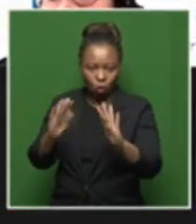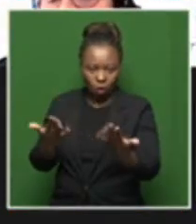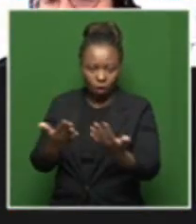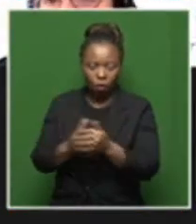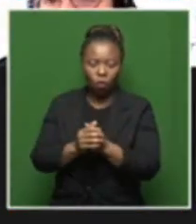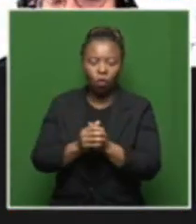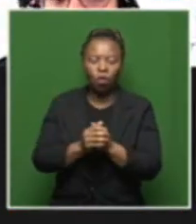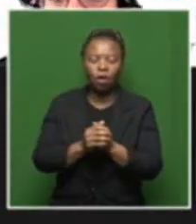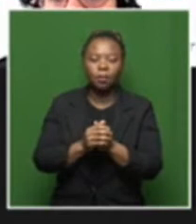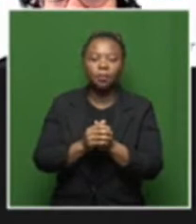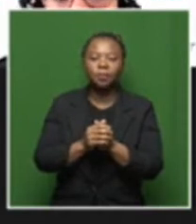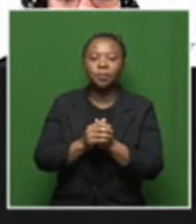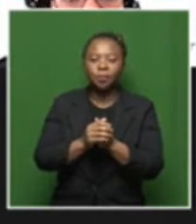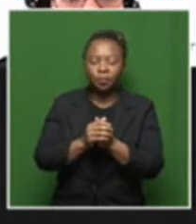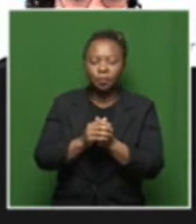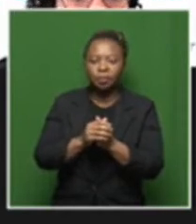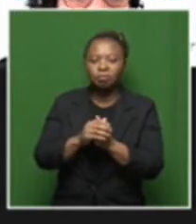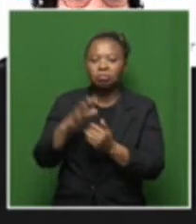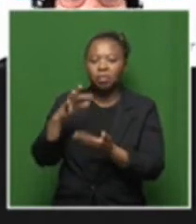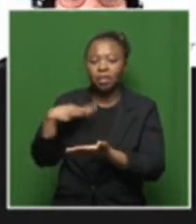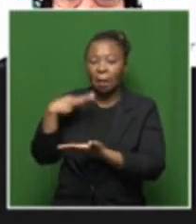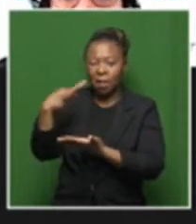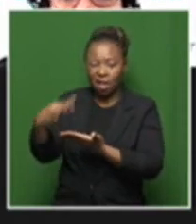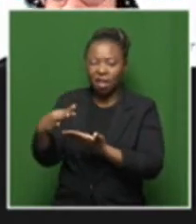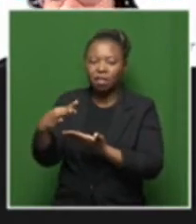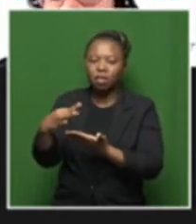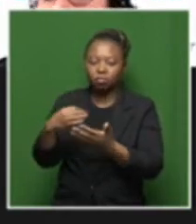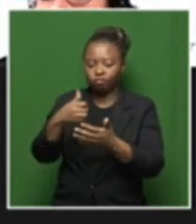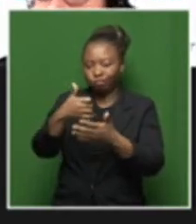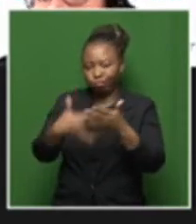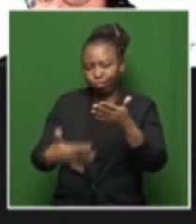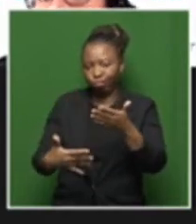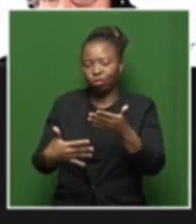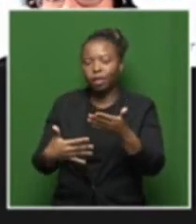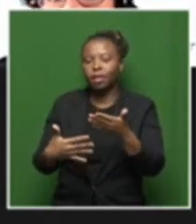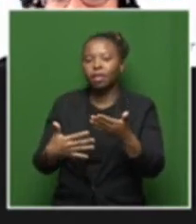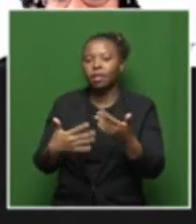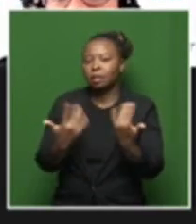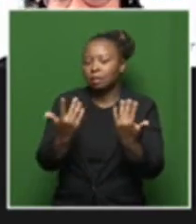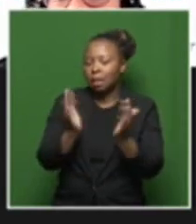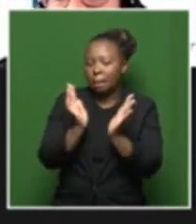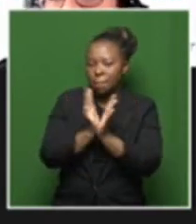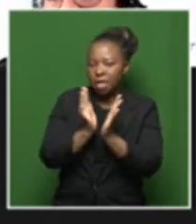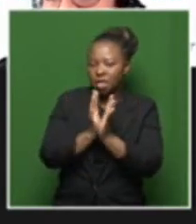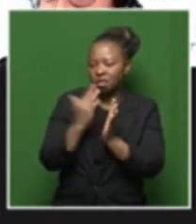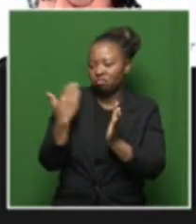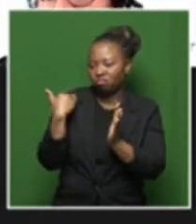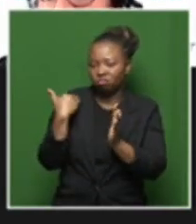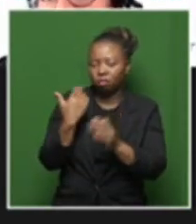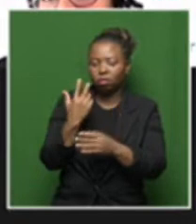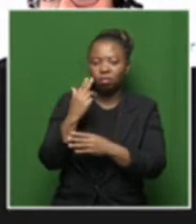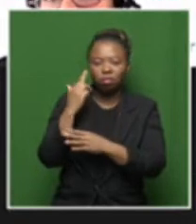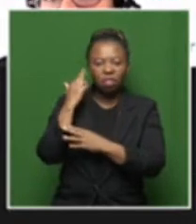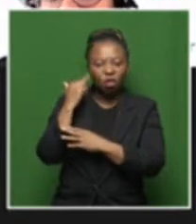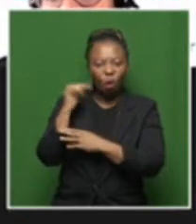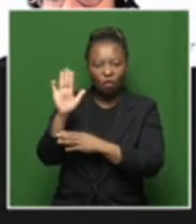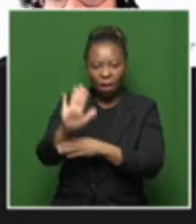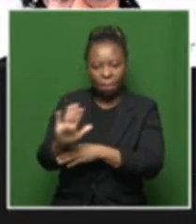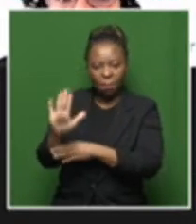met with a number of applicants at SAPRA. We started with these meetings around November or so